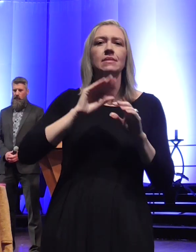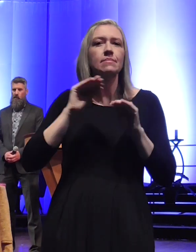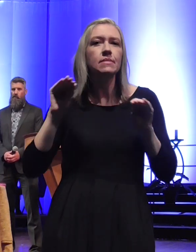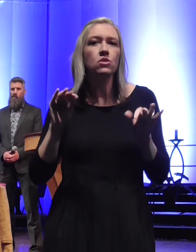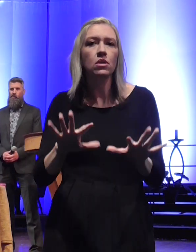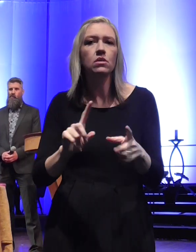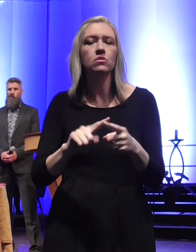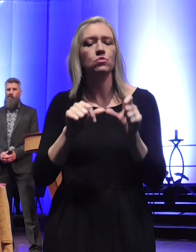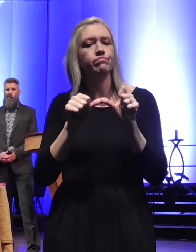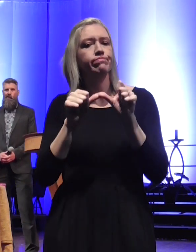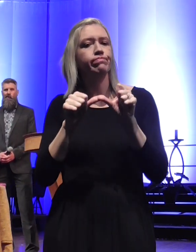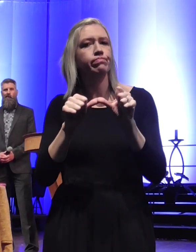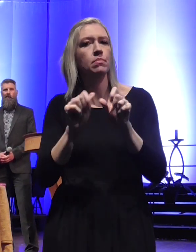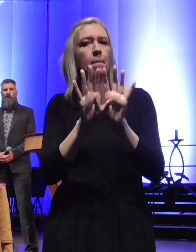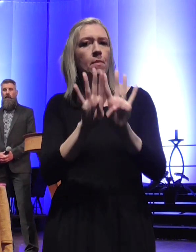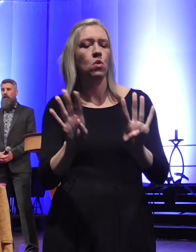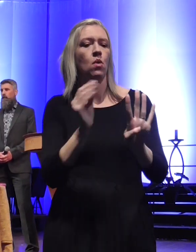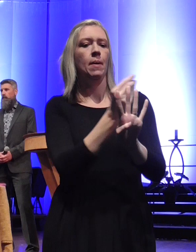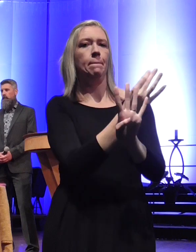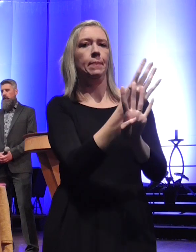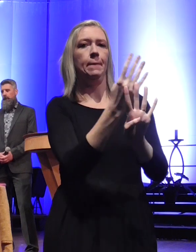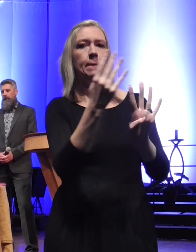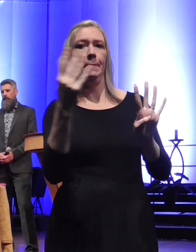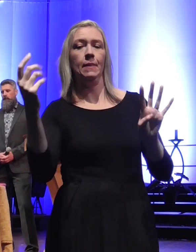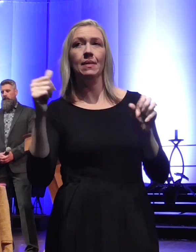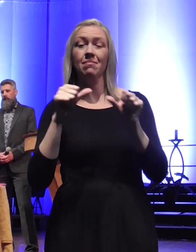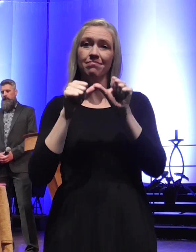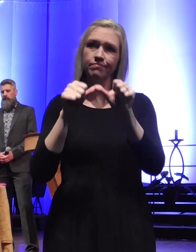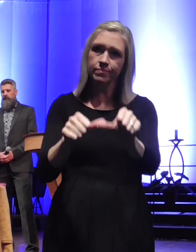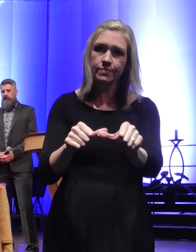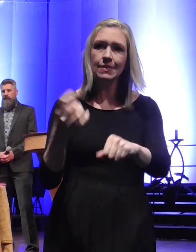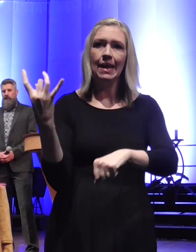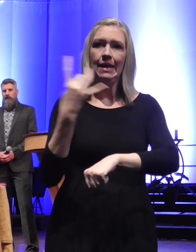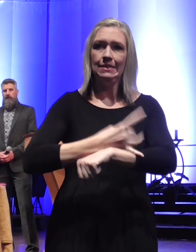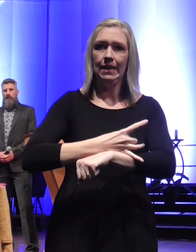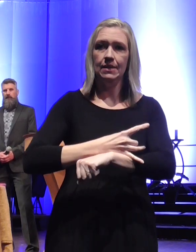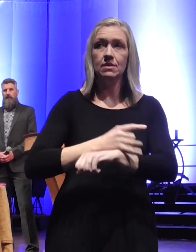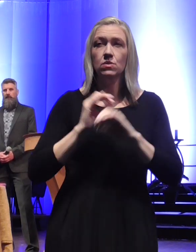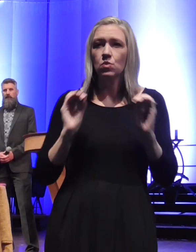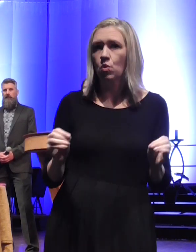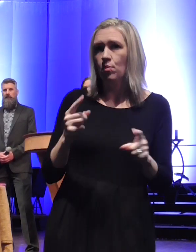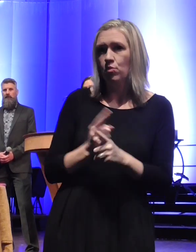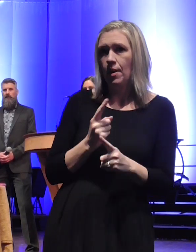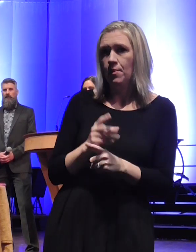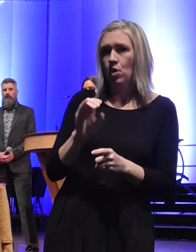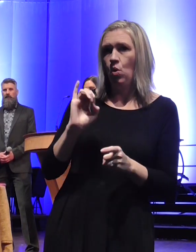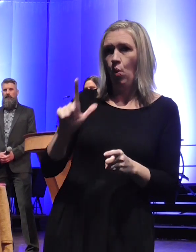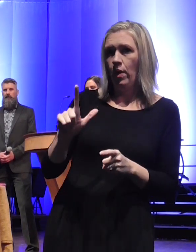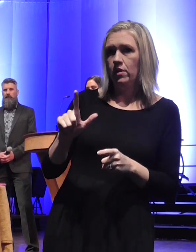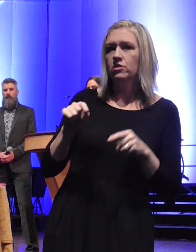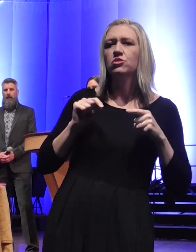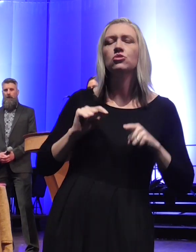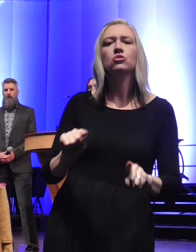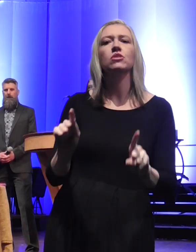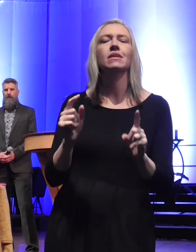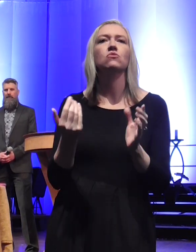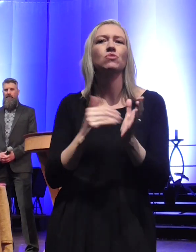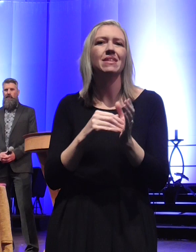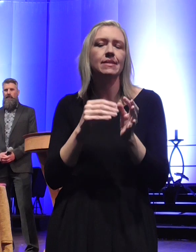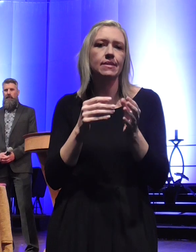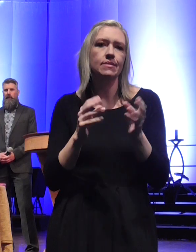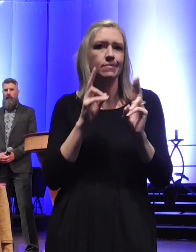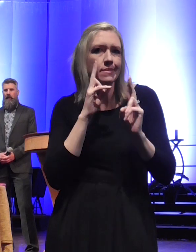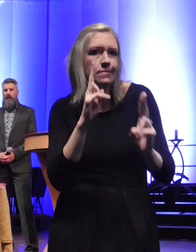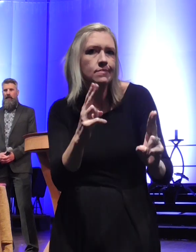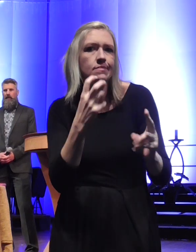to keep the menorah lit for 8 days without the proper oil during the rededication of a sacred temple that had